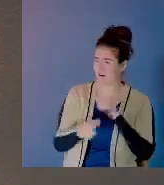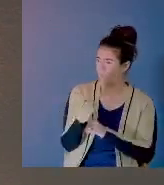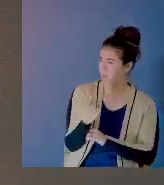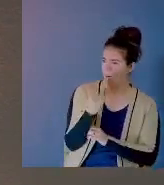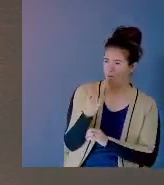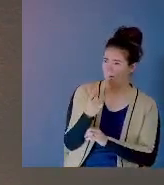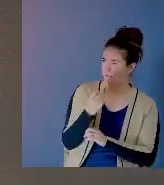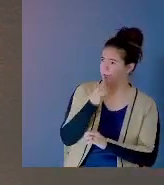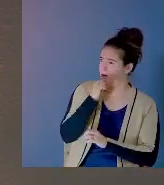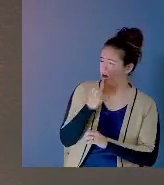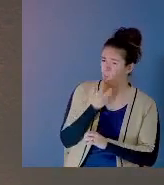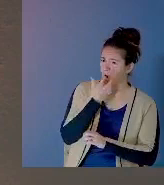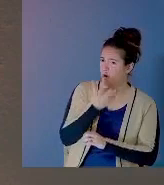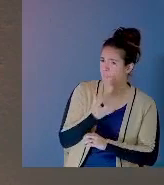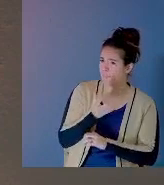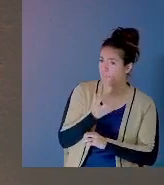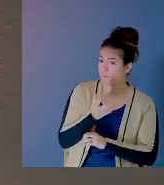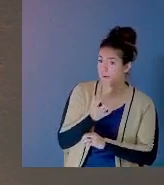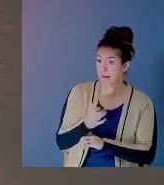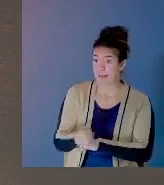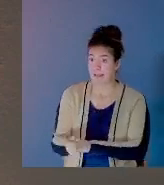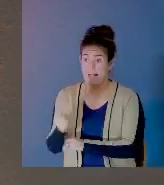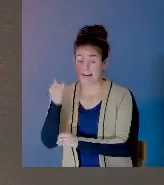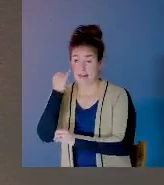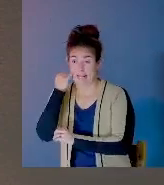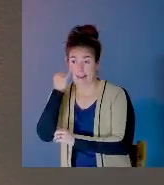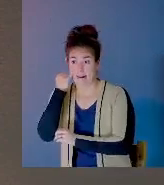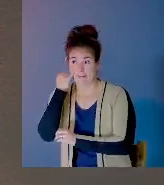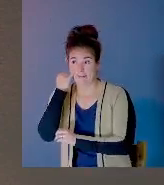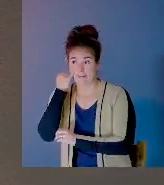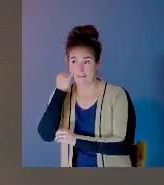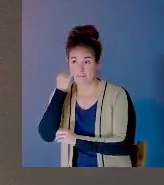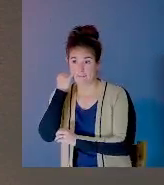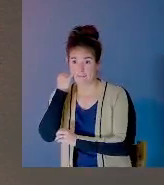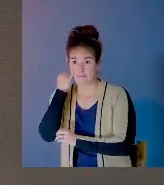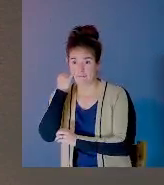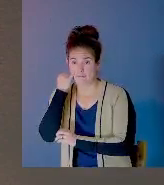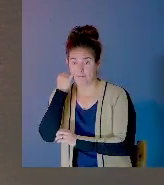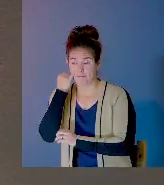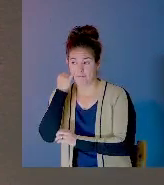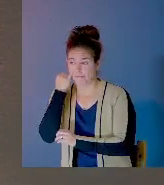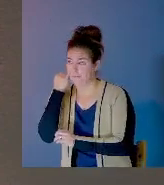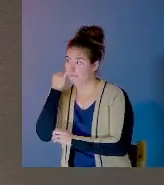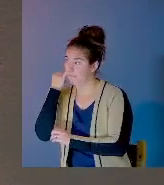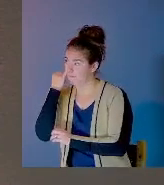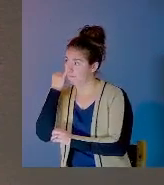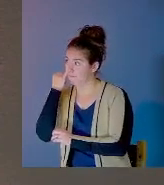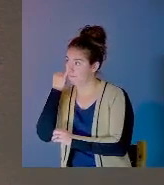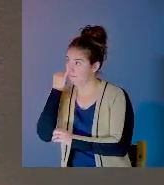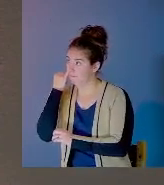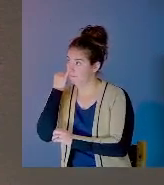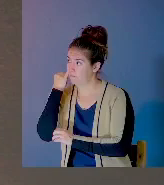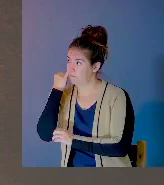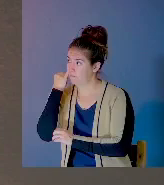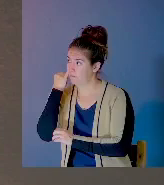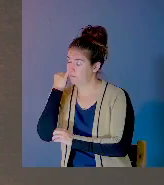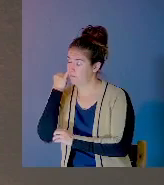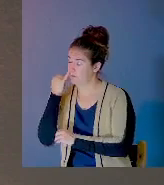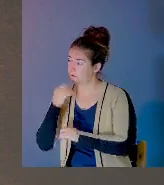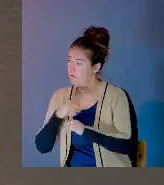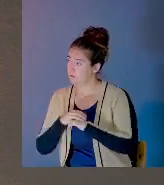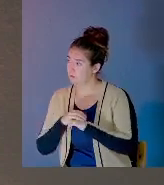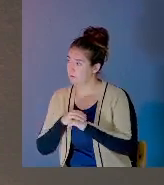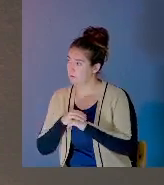him, two shall withstand him. And a threefold cord is